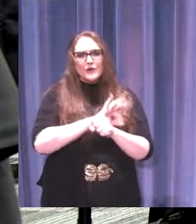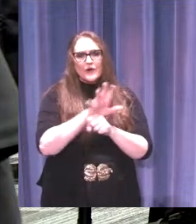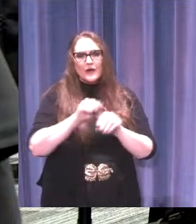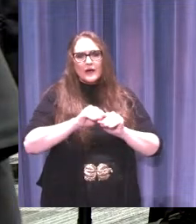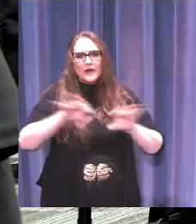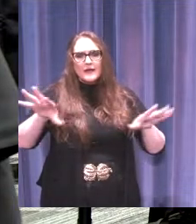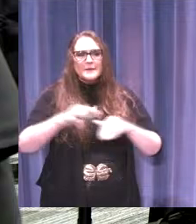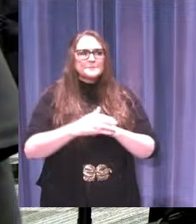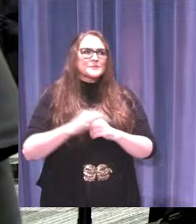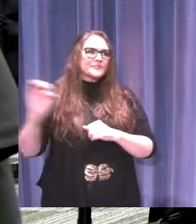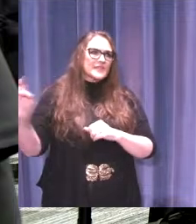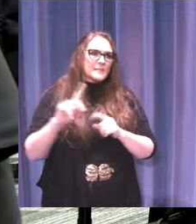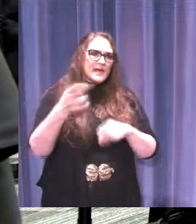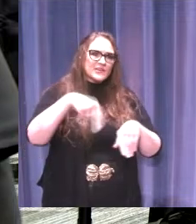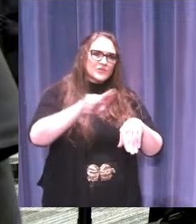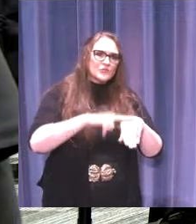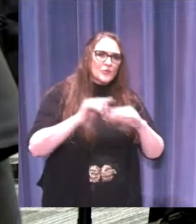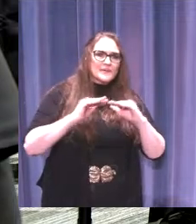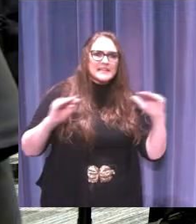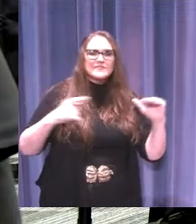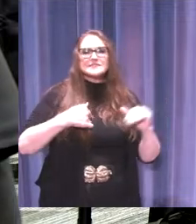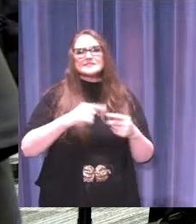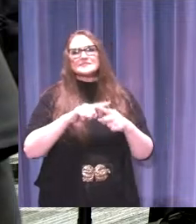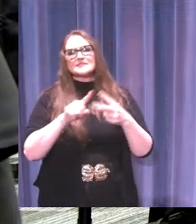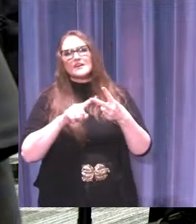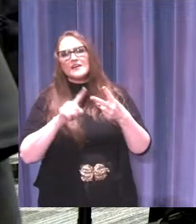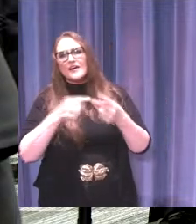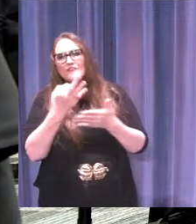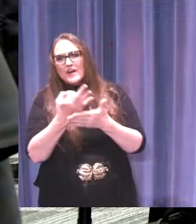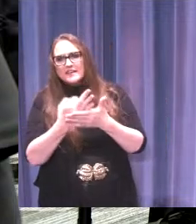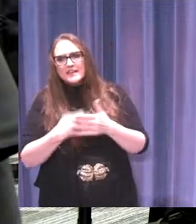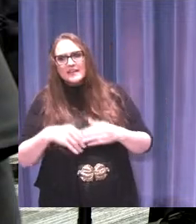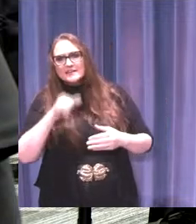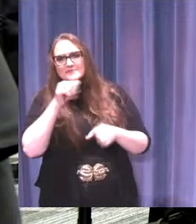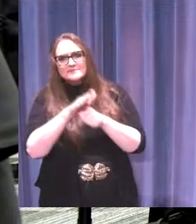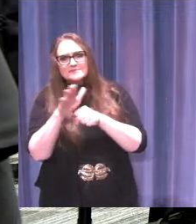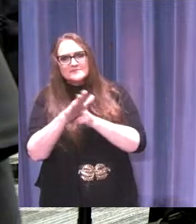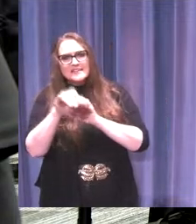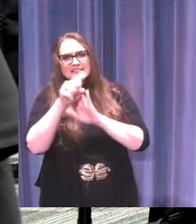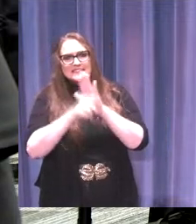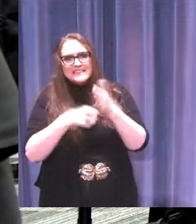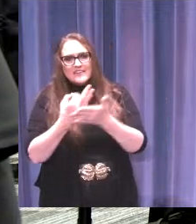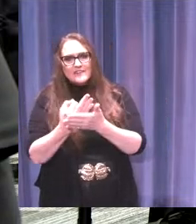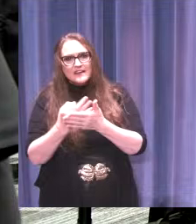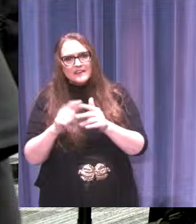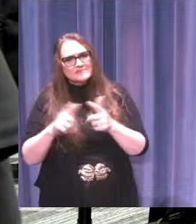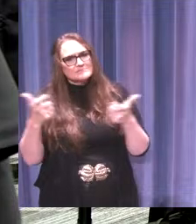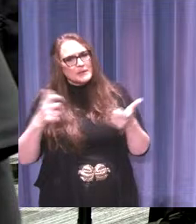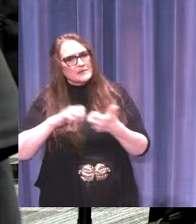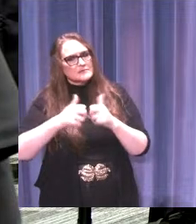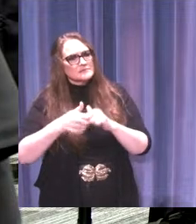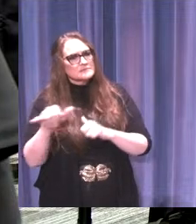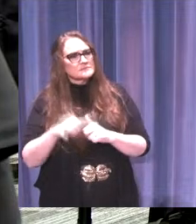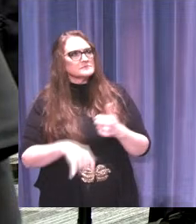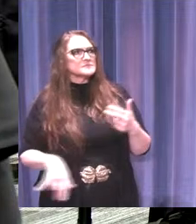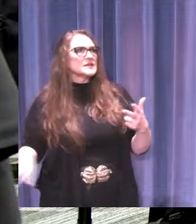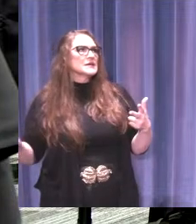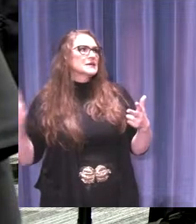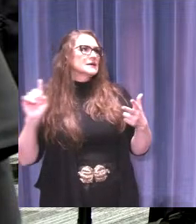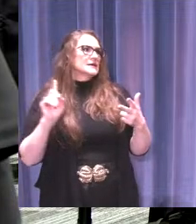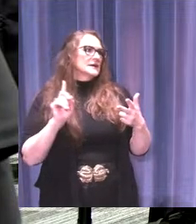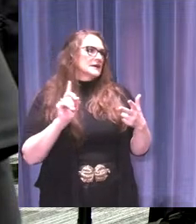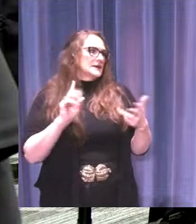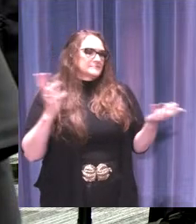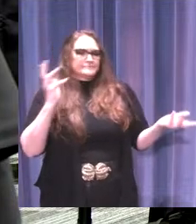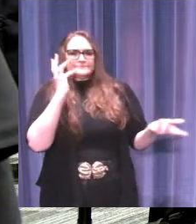getting back to normal levels. I would say funding, lack of state funding, that's been a huge issue for us as well. That